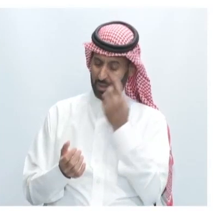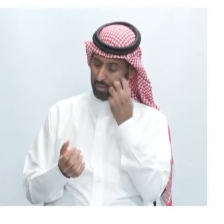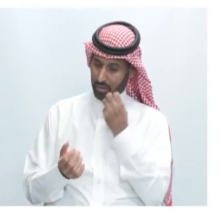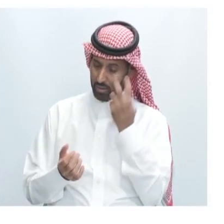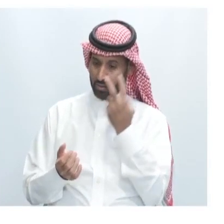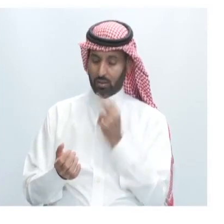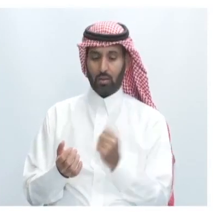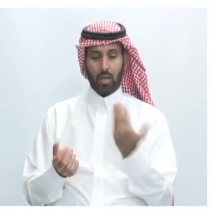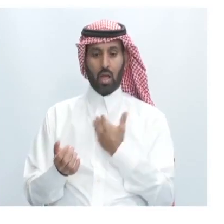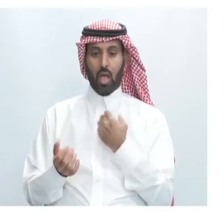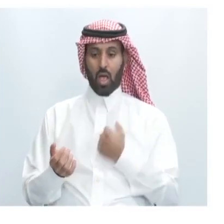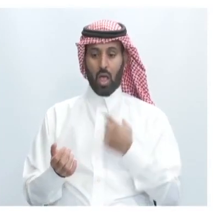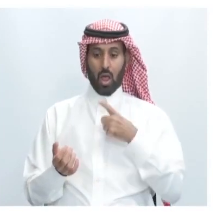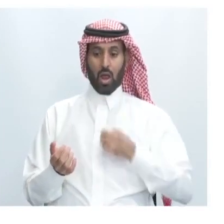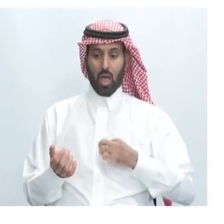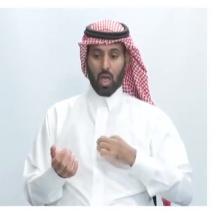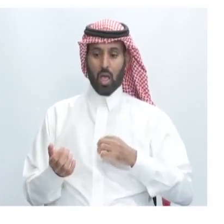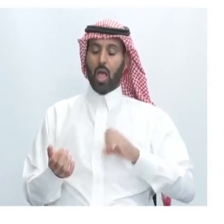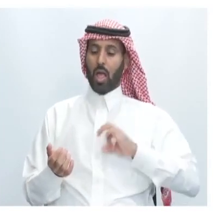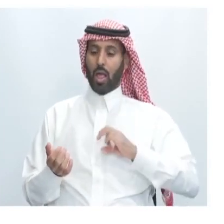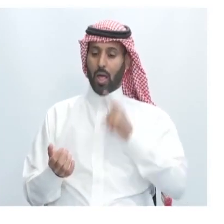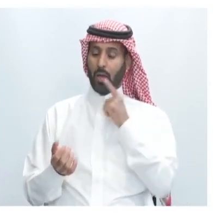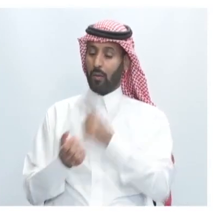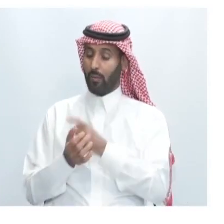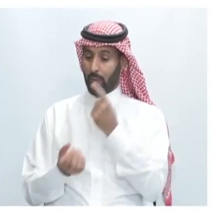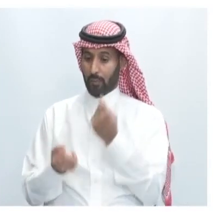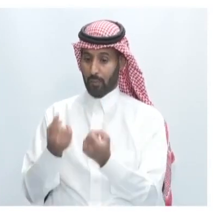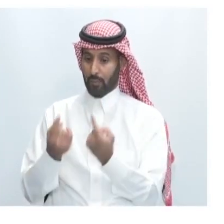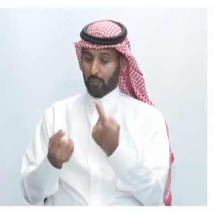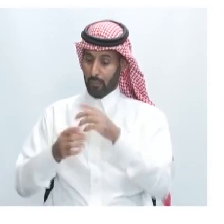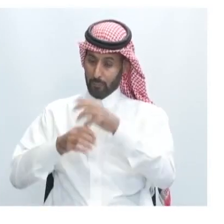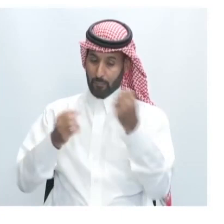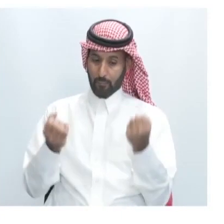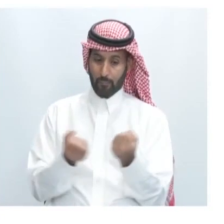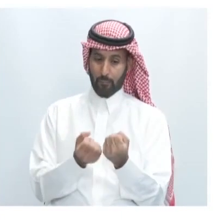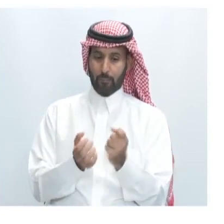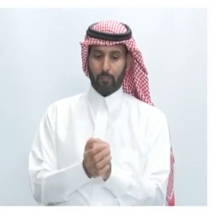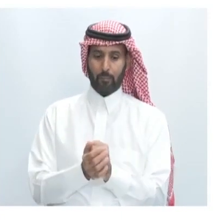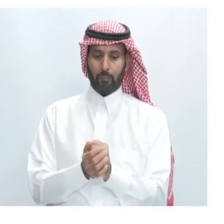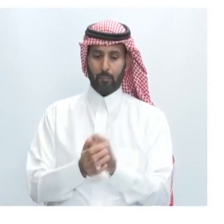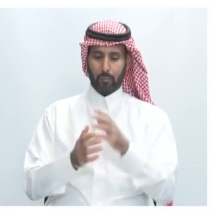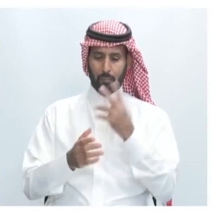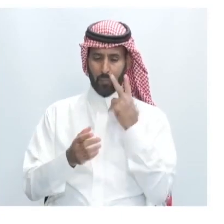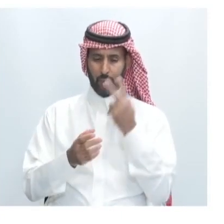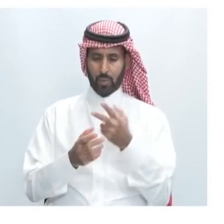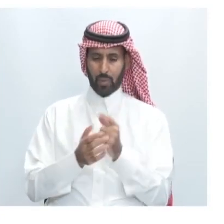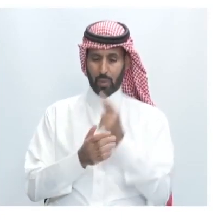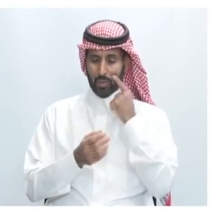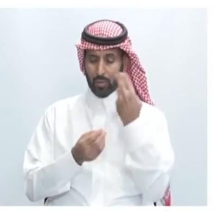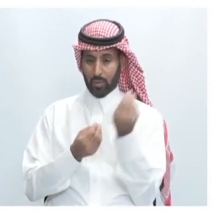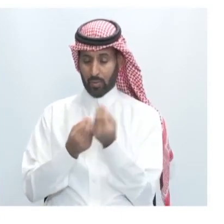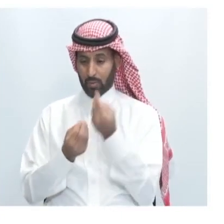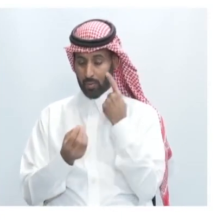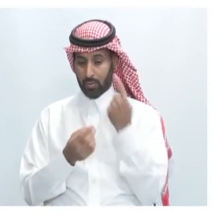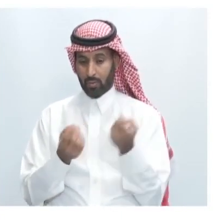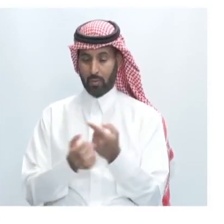eyes. I love the of the park in the early morning. Yes, I love the tranquility of